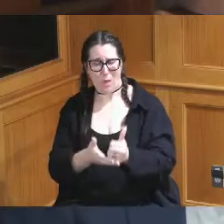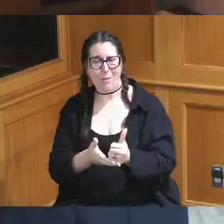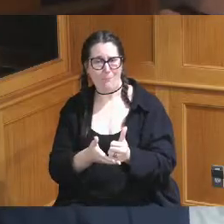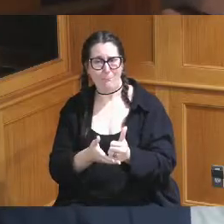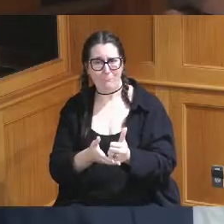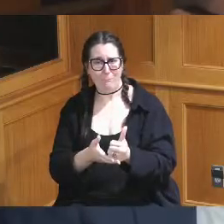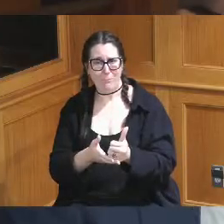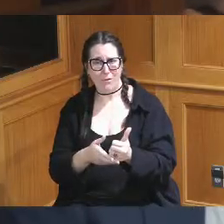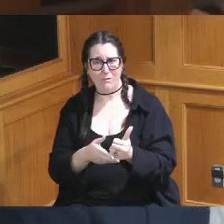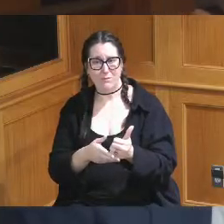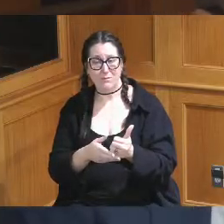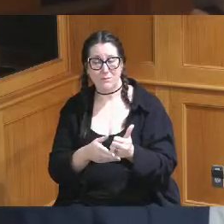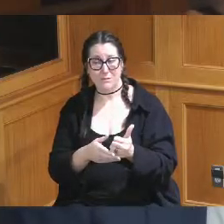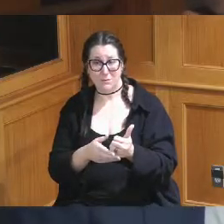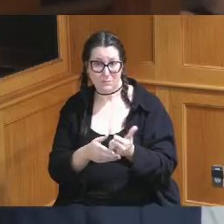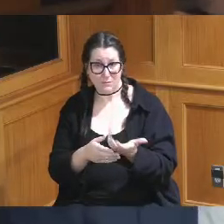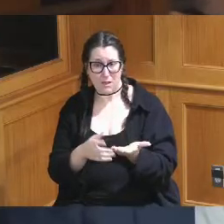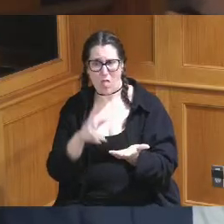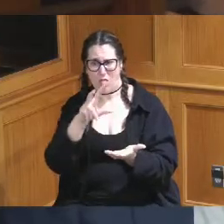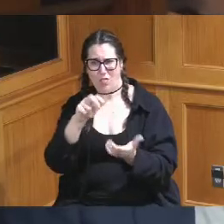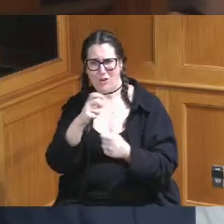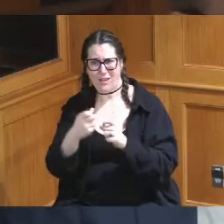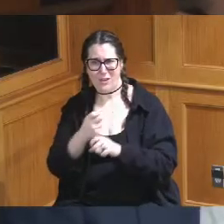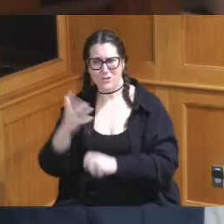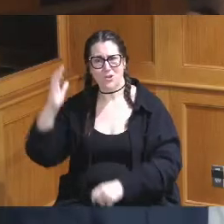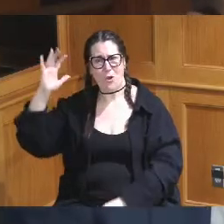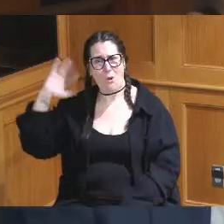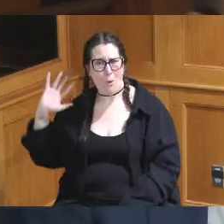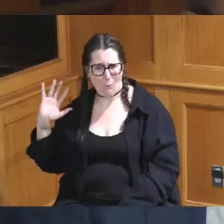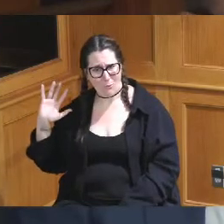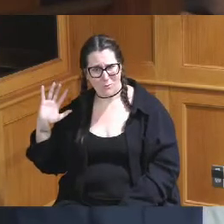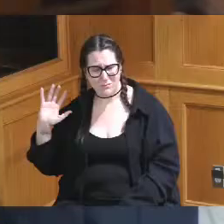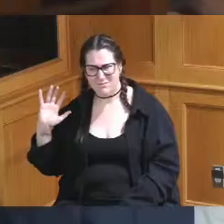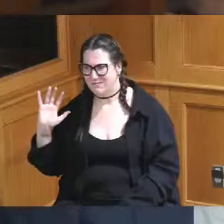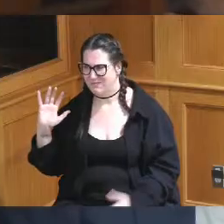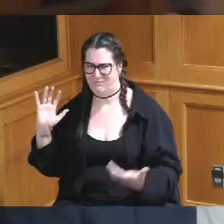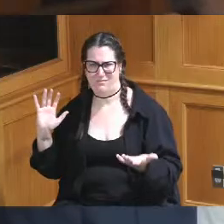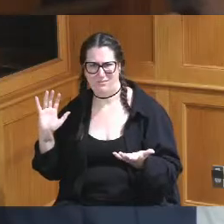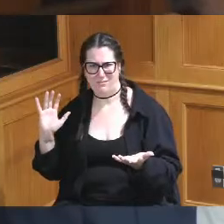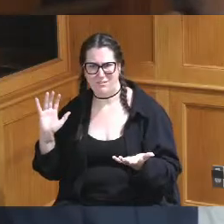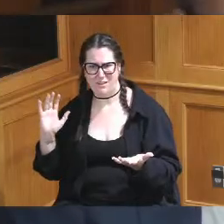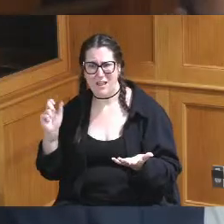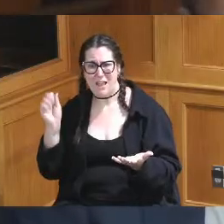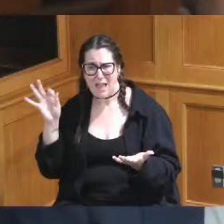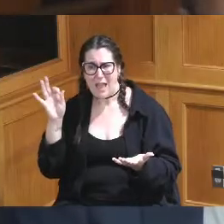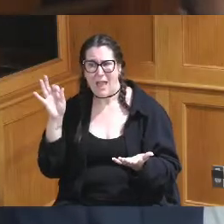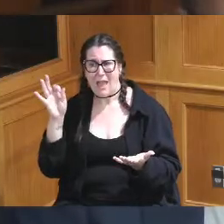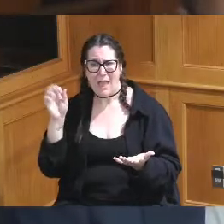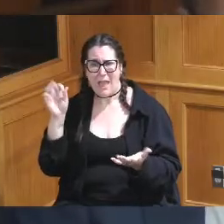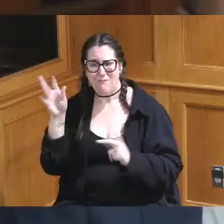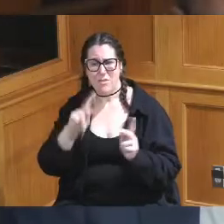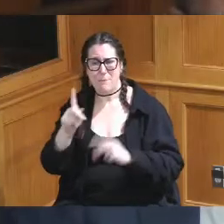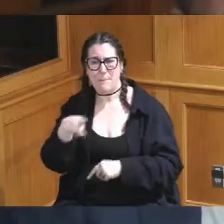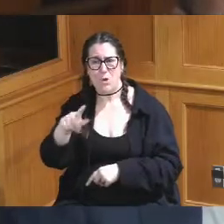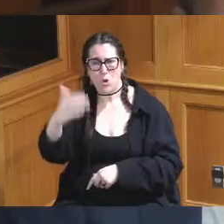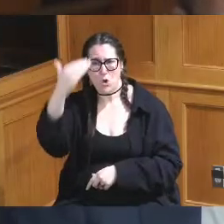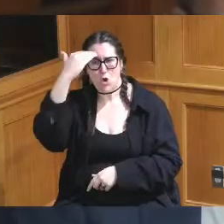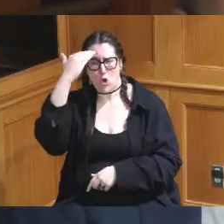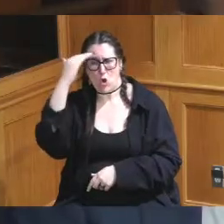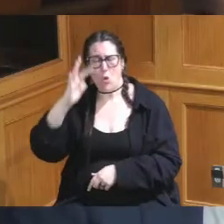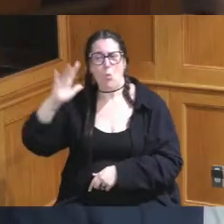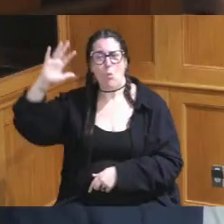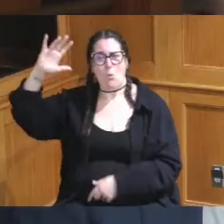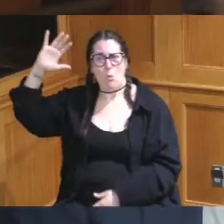taxpayers over 30 years ago. Who knows? If they had known they would not get 30% property tax